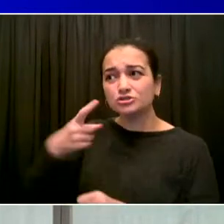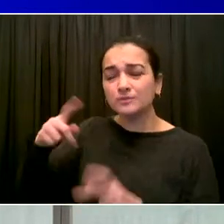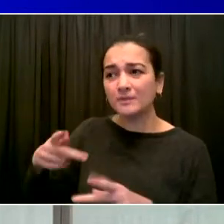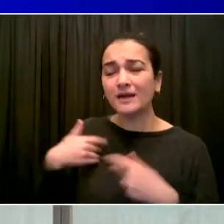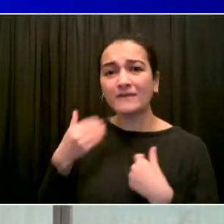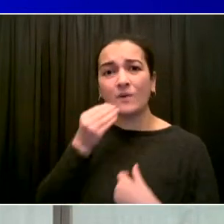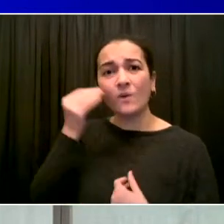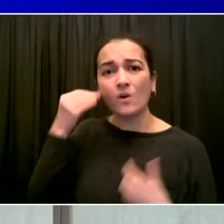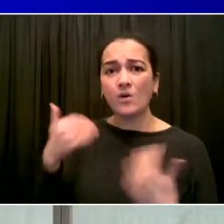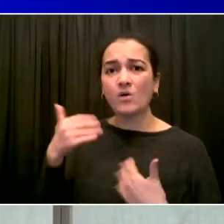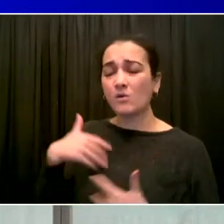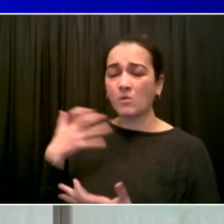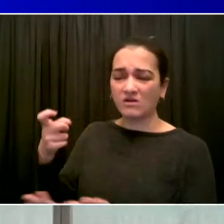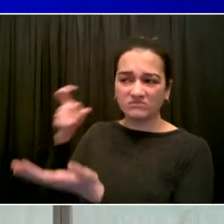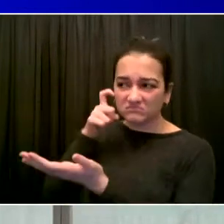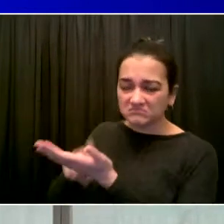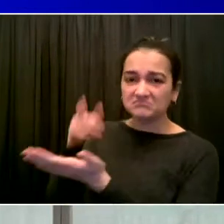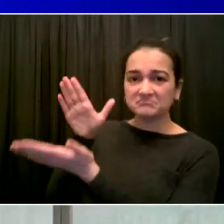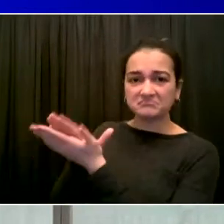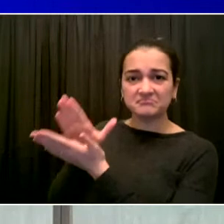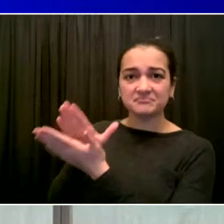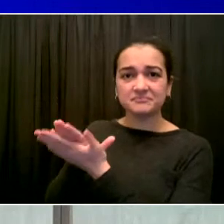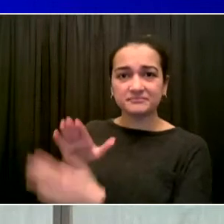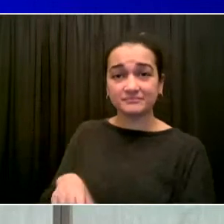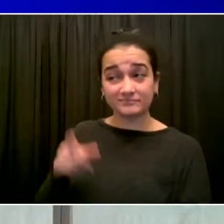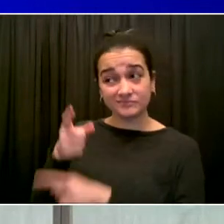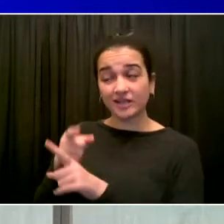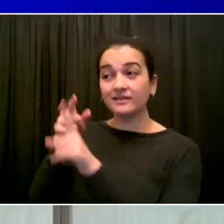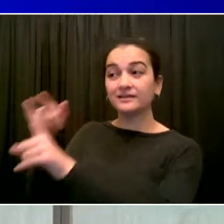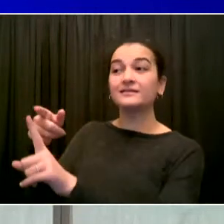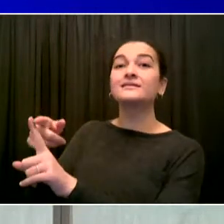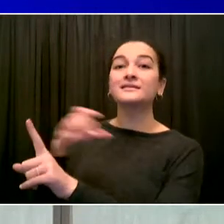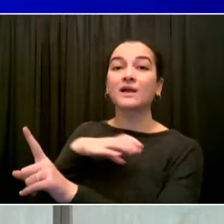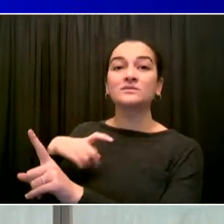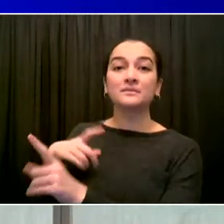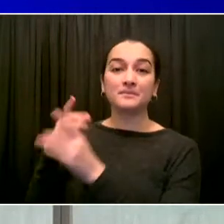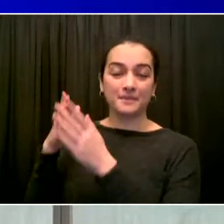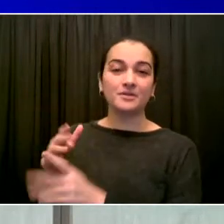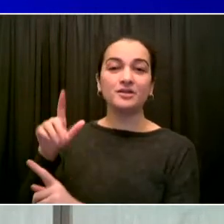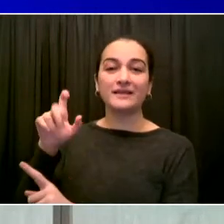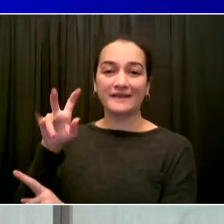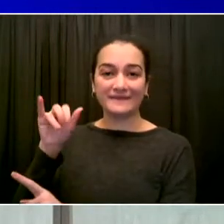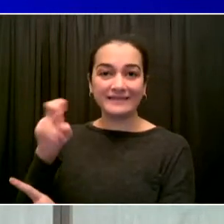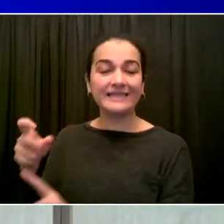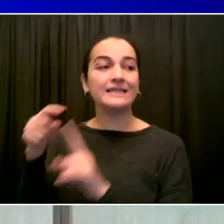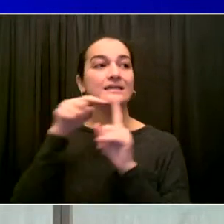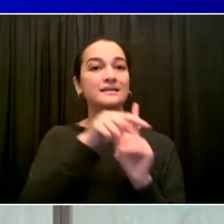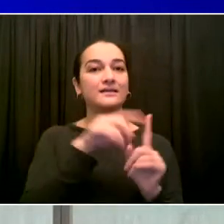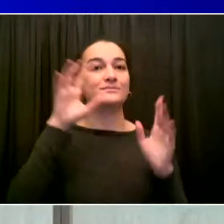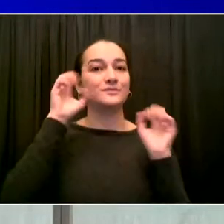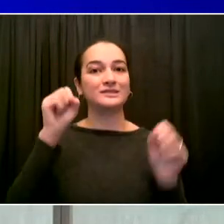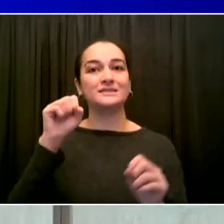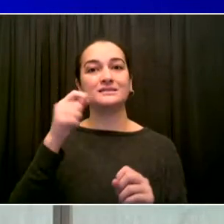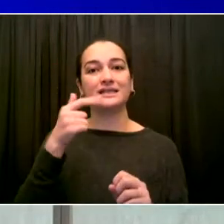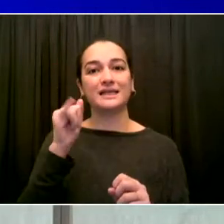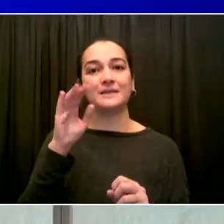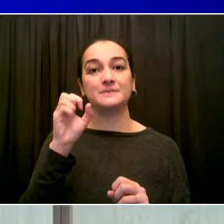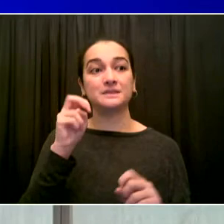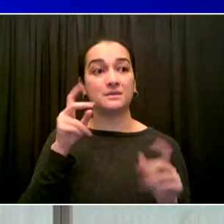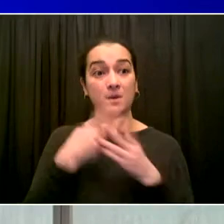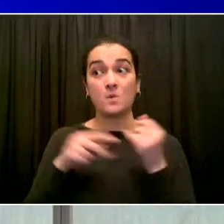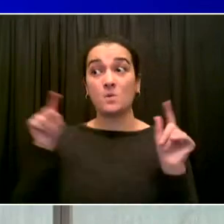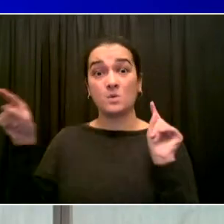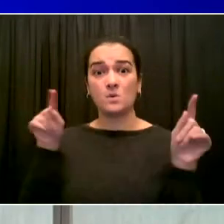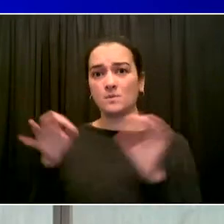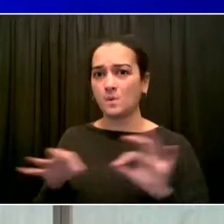members you mentioned. I obviously want to thank Councilmember Mark Levine for his great efforts, but I want to focus now on the great efforts of